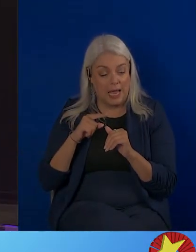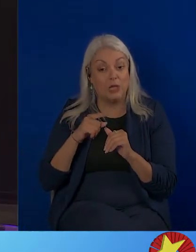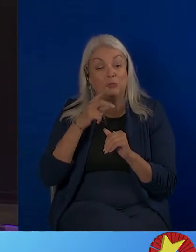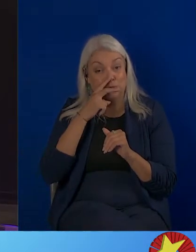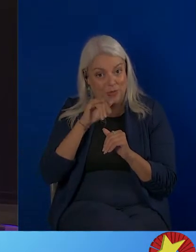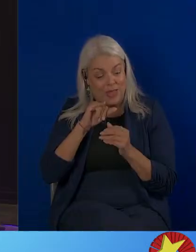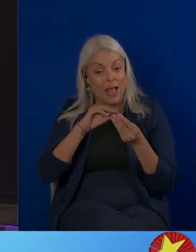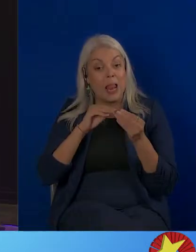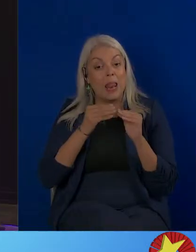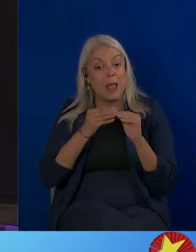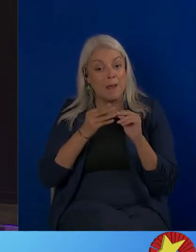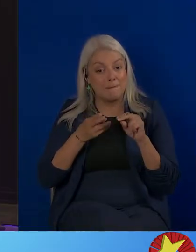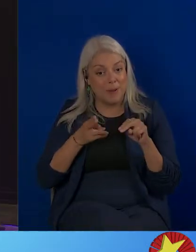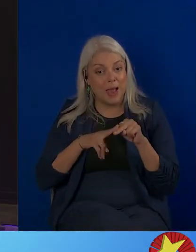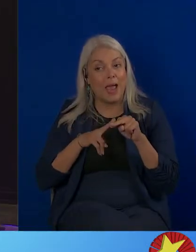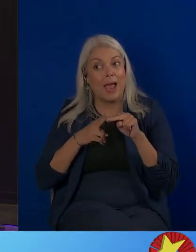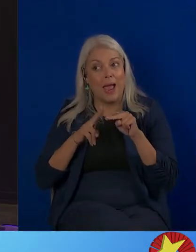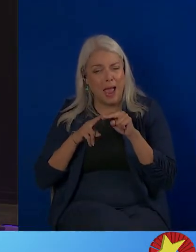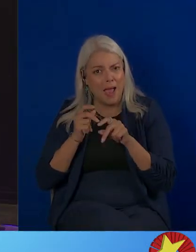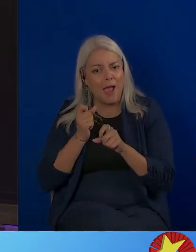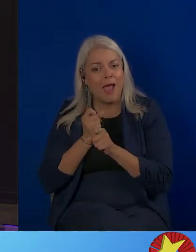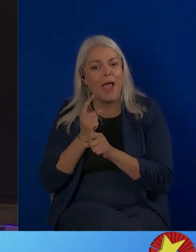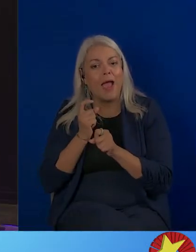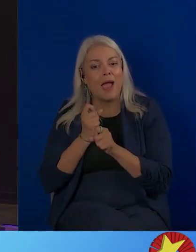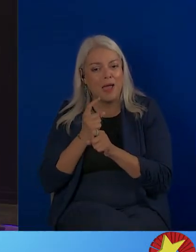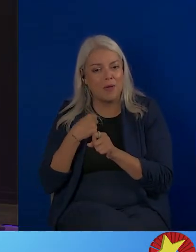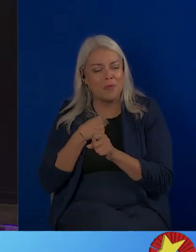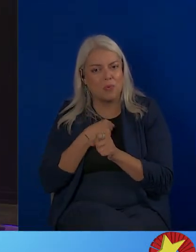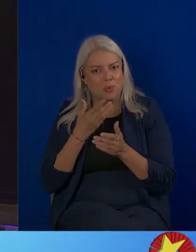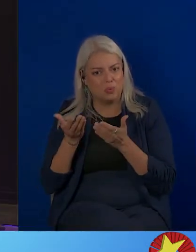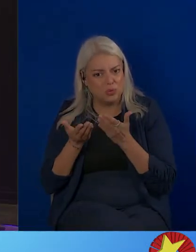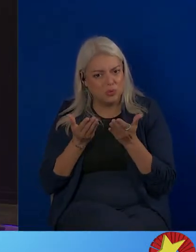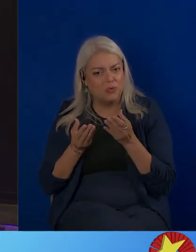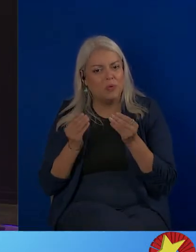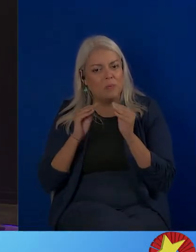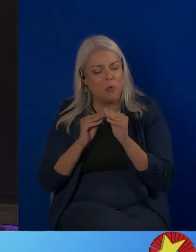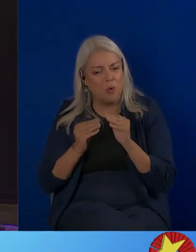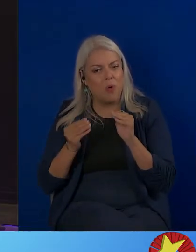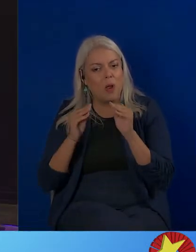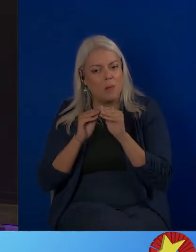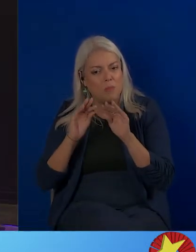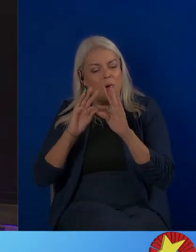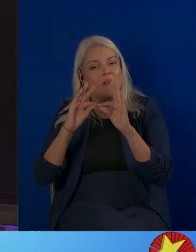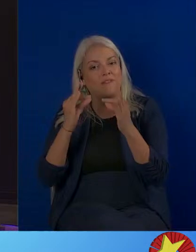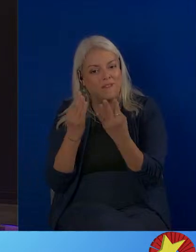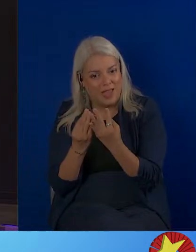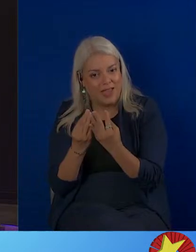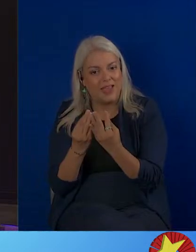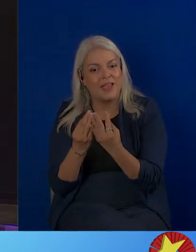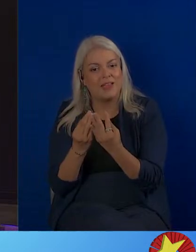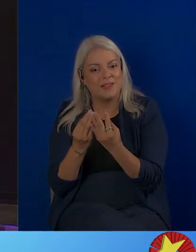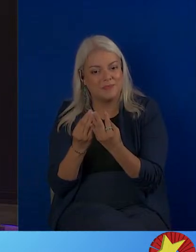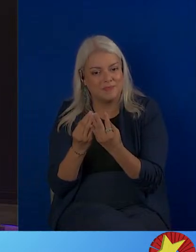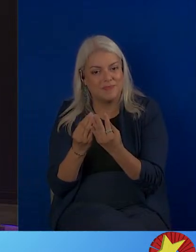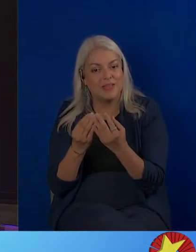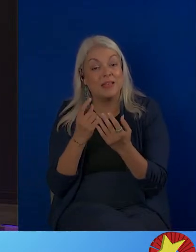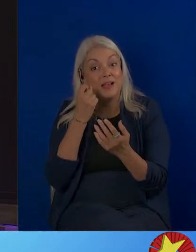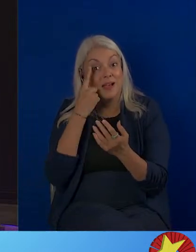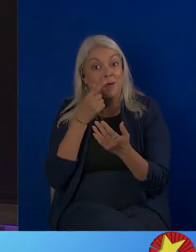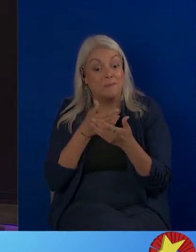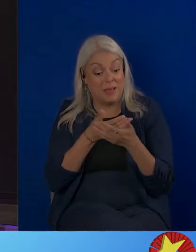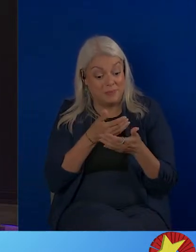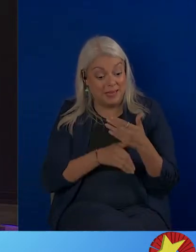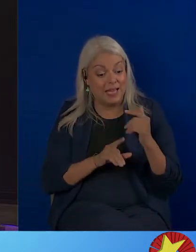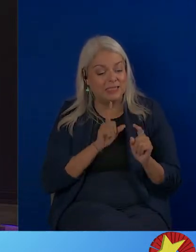increase every year. We were serving more and more families with babies that